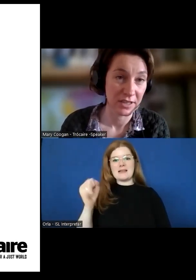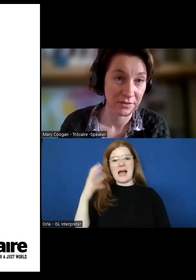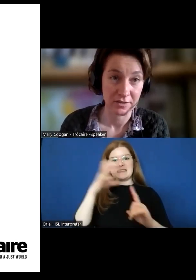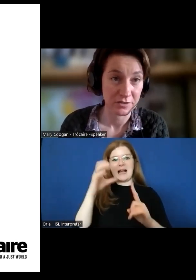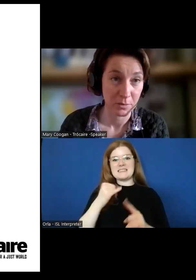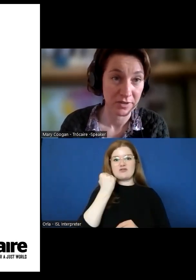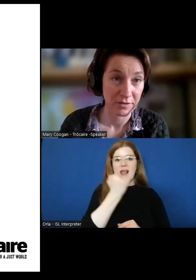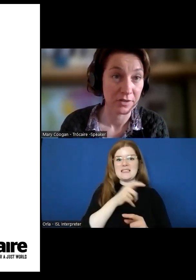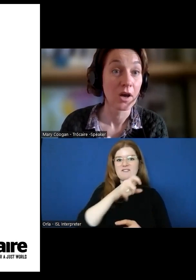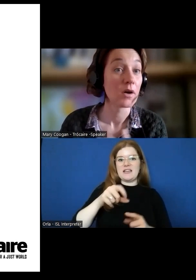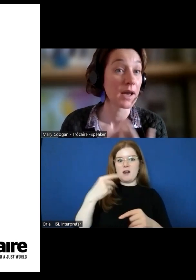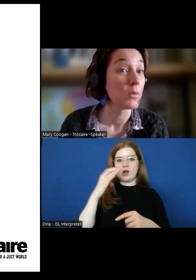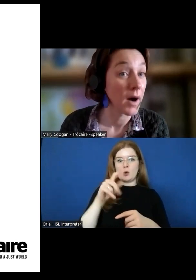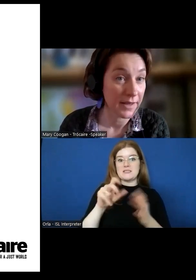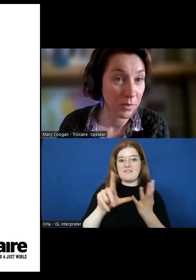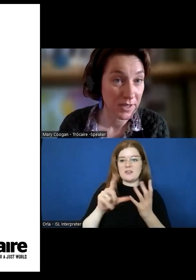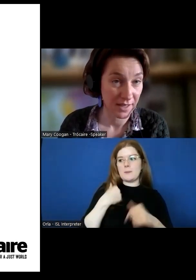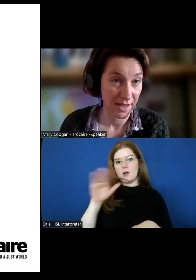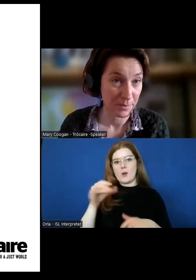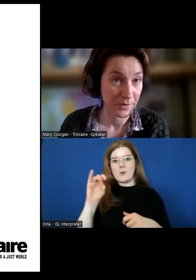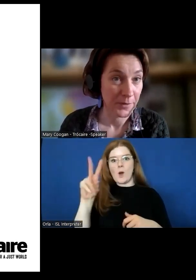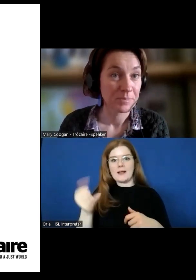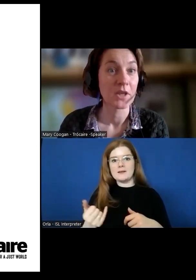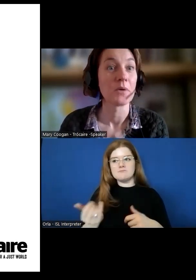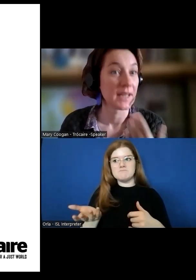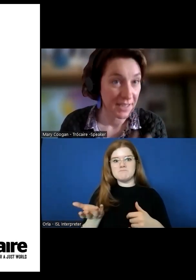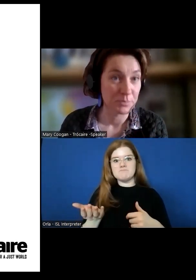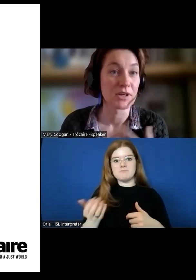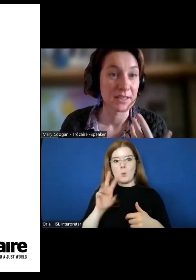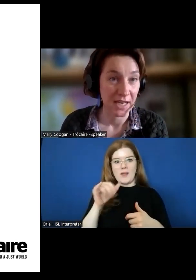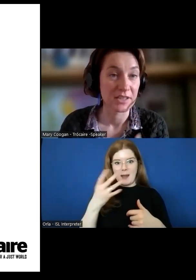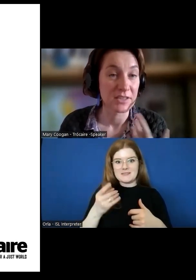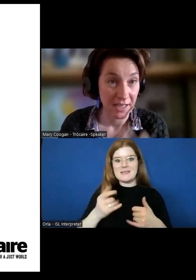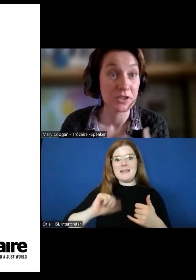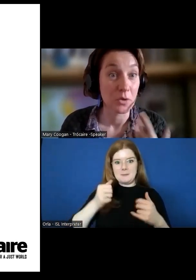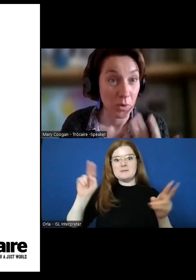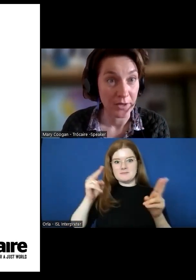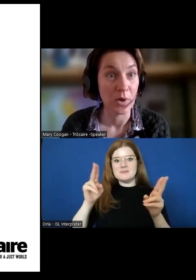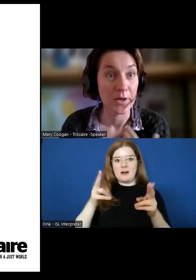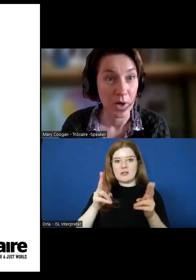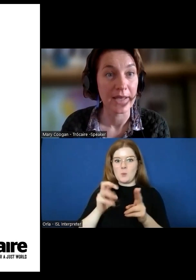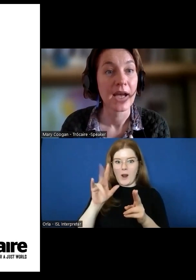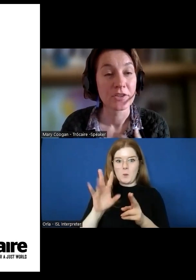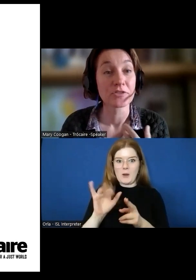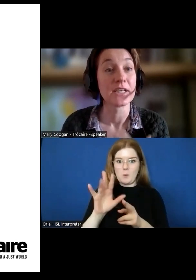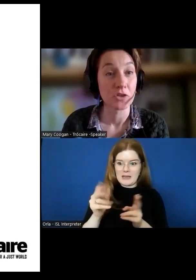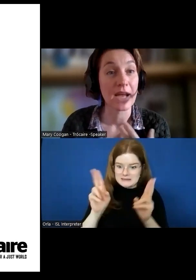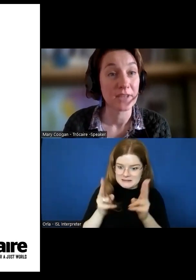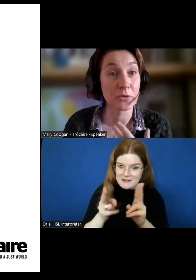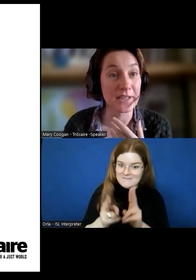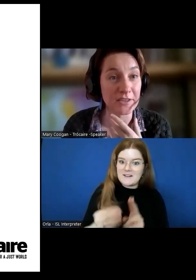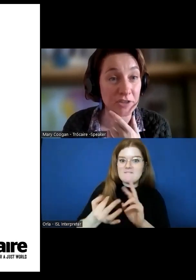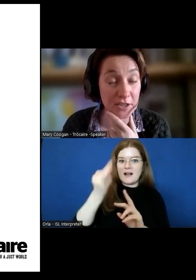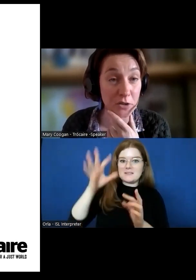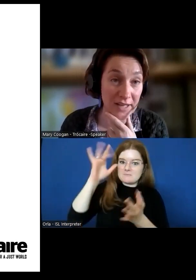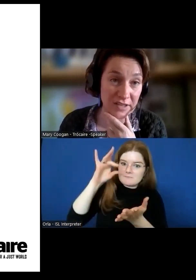Israeli civilians on October 7th. Okay, well, why? Why did that happen? And then keep drilling down into that, why, to really draw out